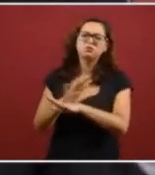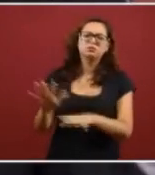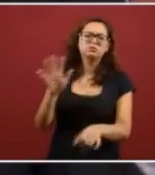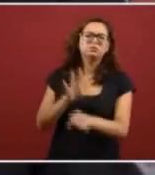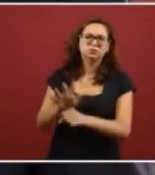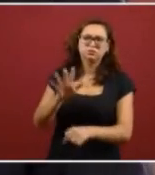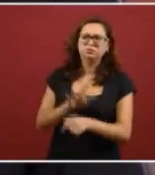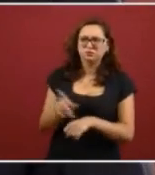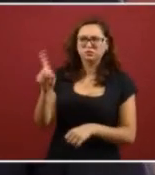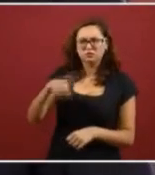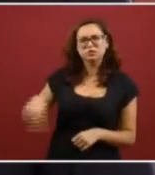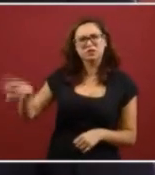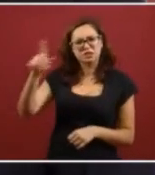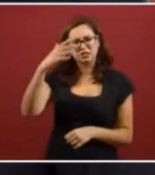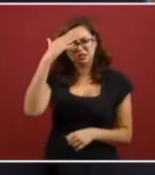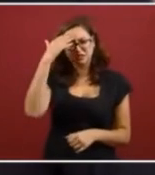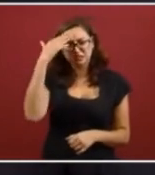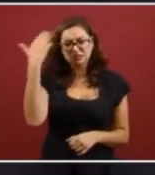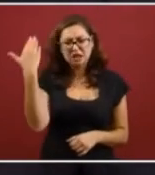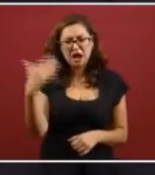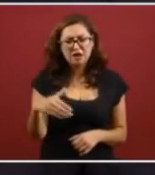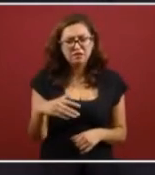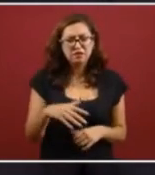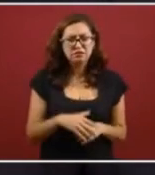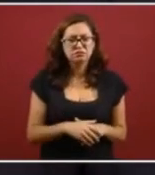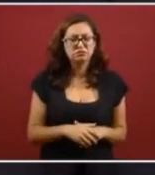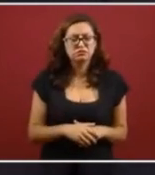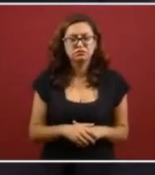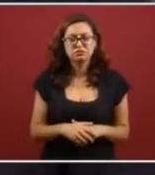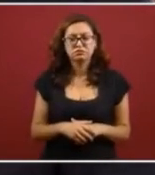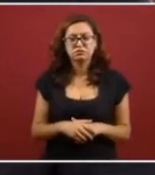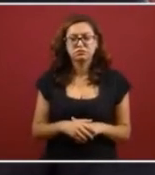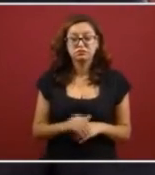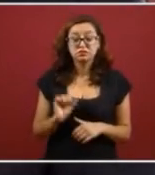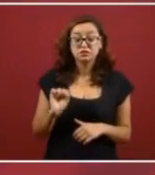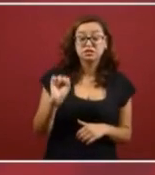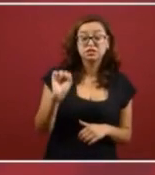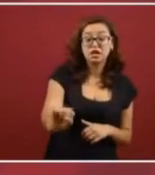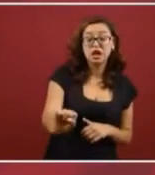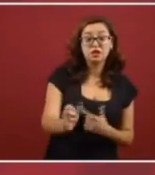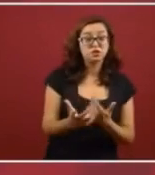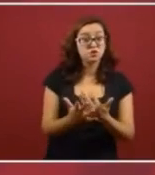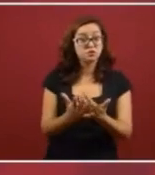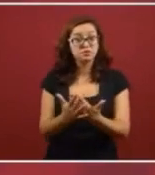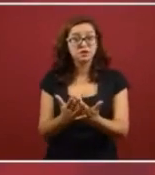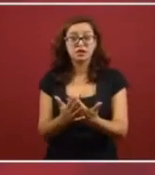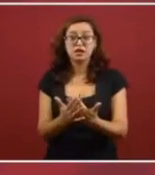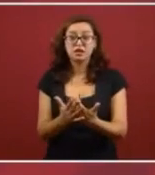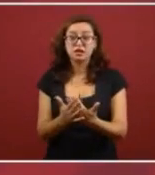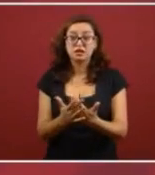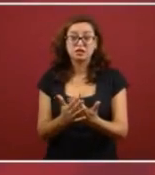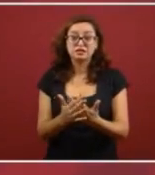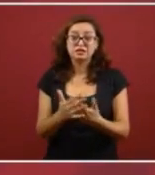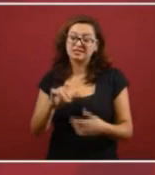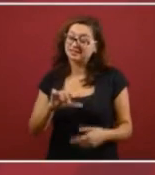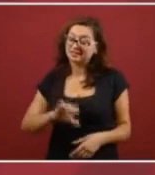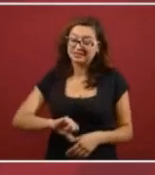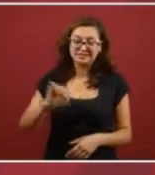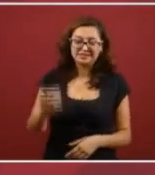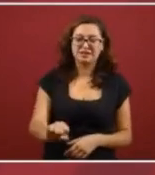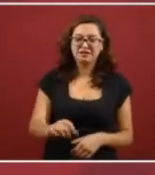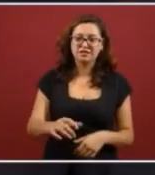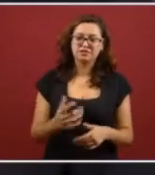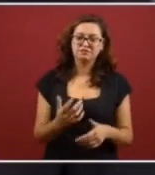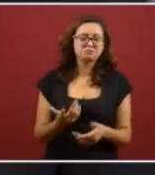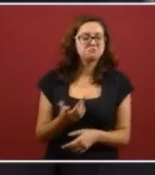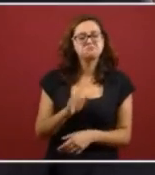to you que no tuvimos que esperar al sábado. That we didn't have to wait till Saturday. No hubo necesidad del sabadazo. There was no need for a